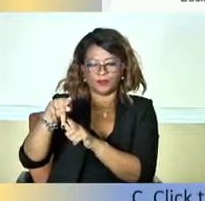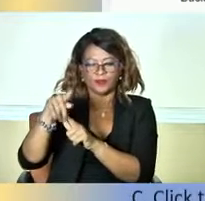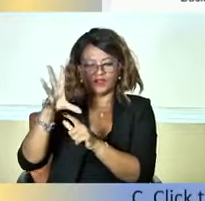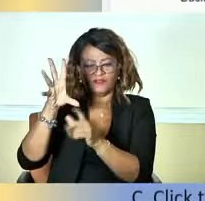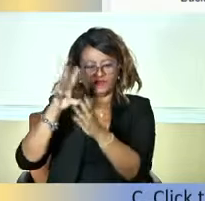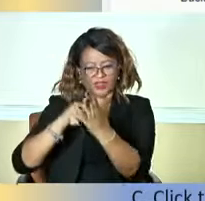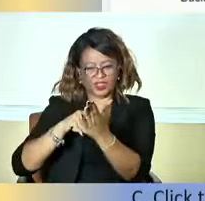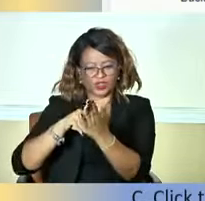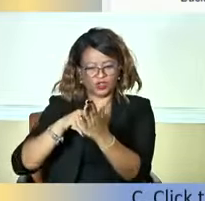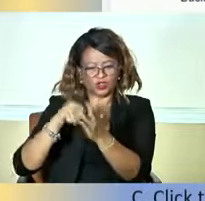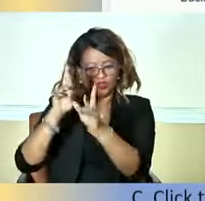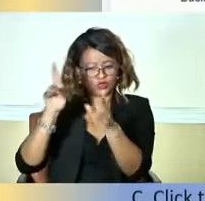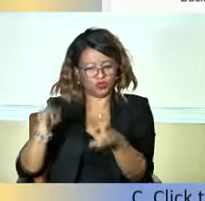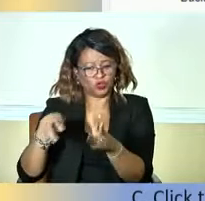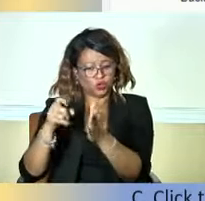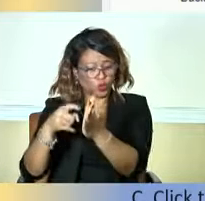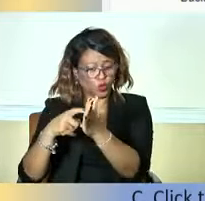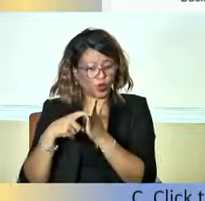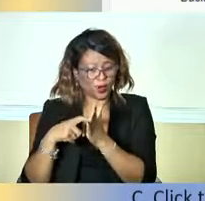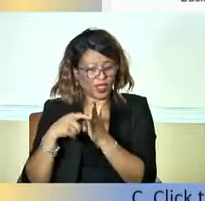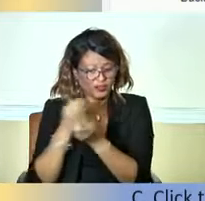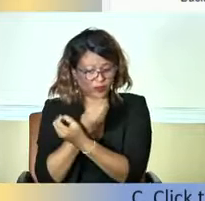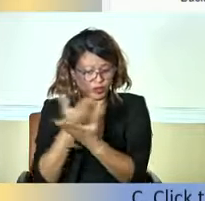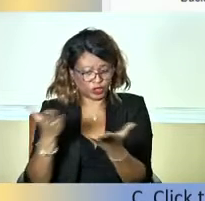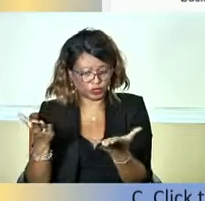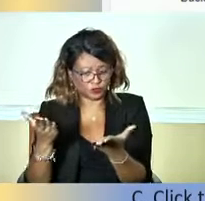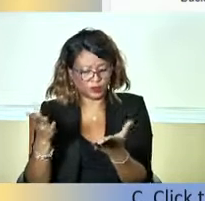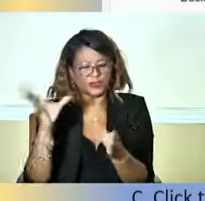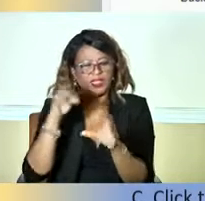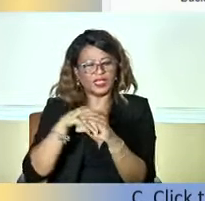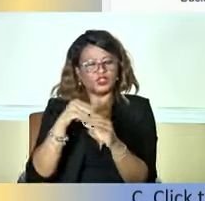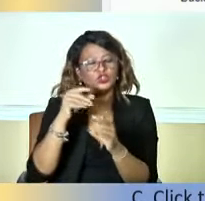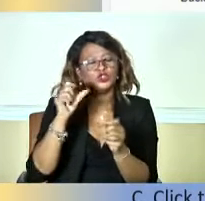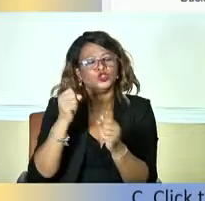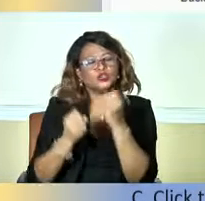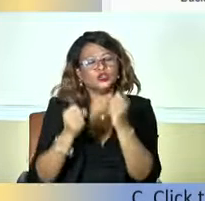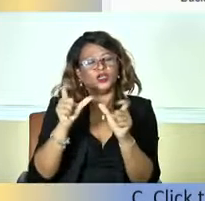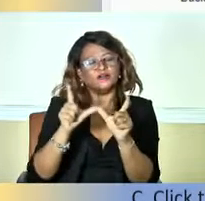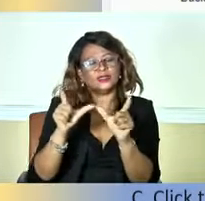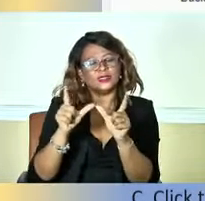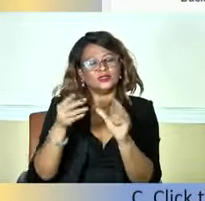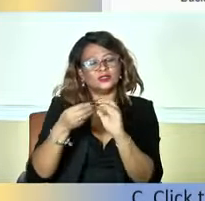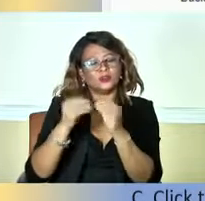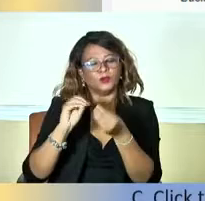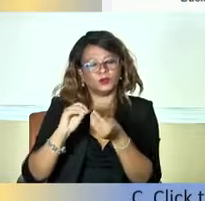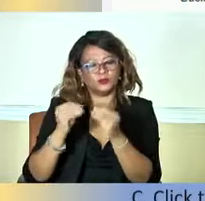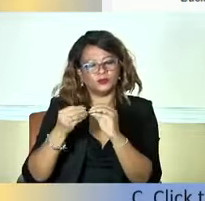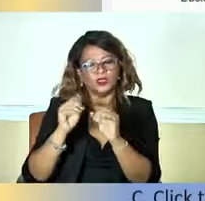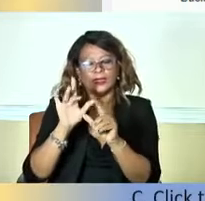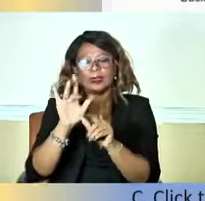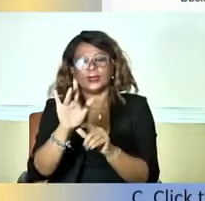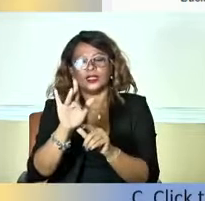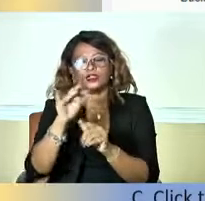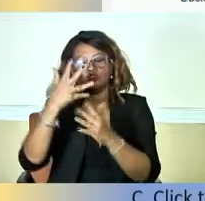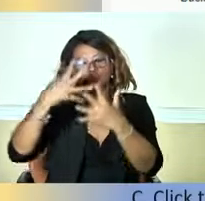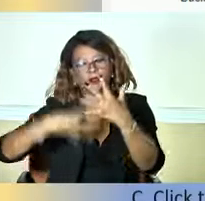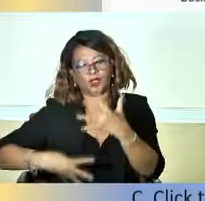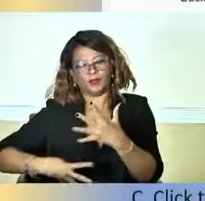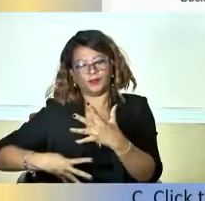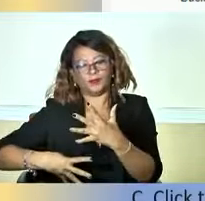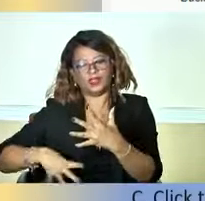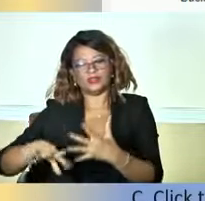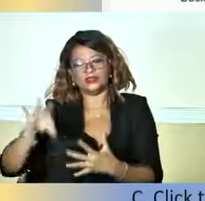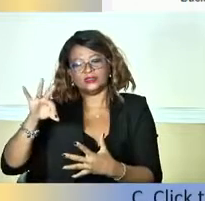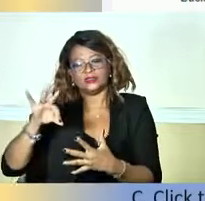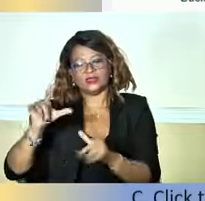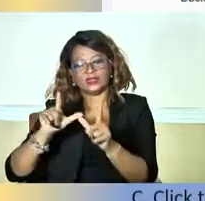Fill in required information. Enter your driver's license number. Click the drop-down menu to